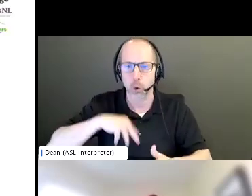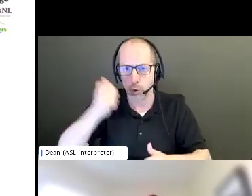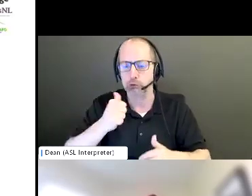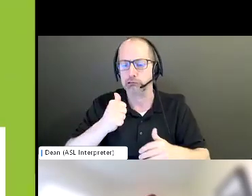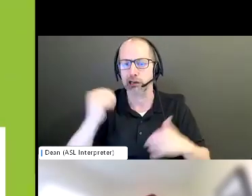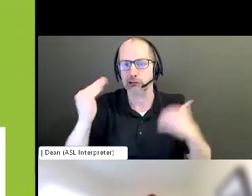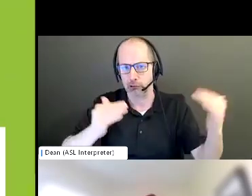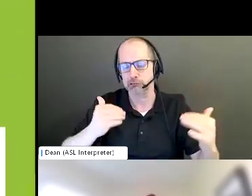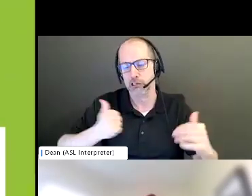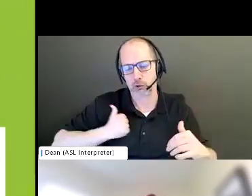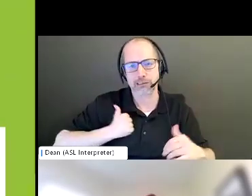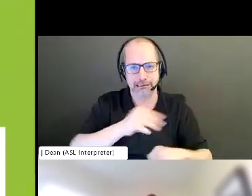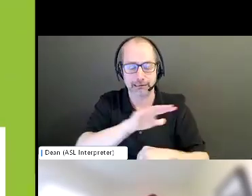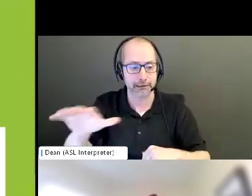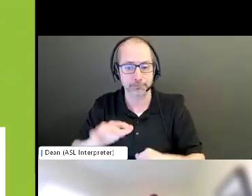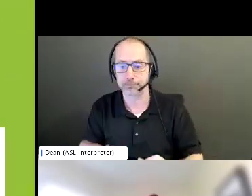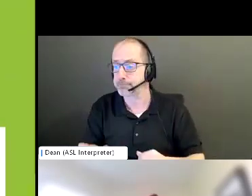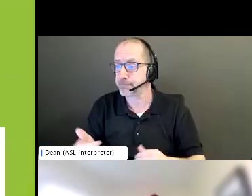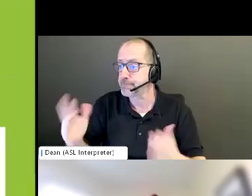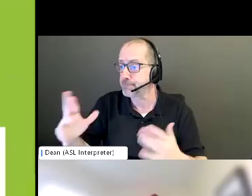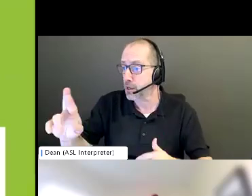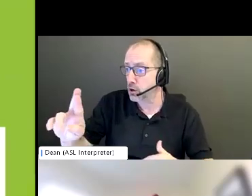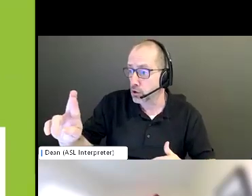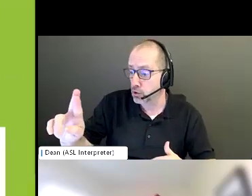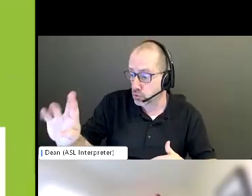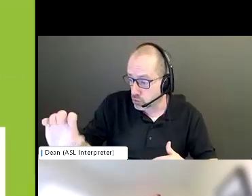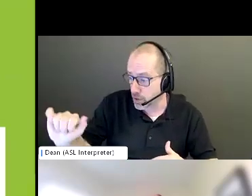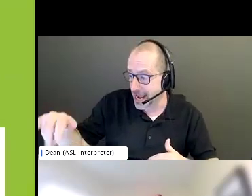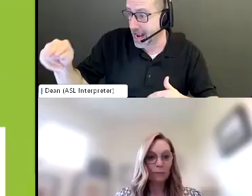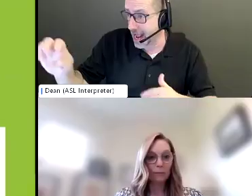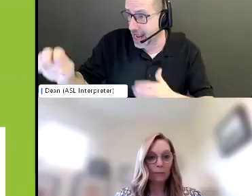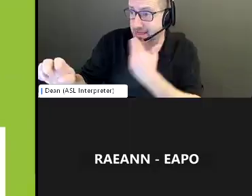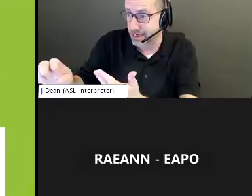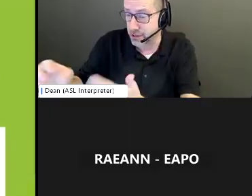Rianne. I'm going to invite Denise to put her camera on.